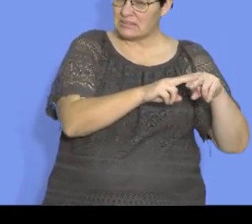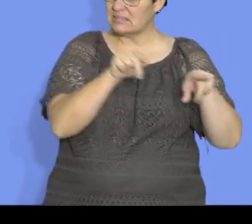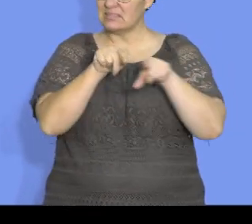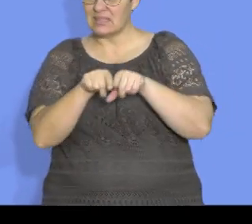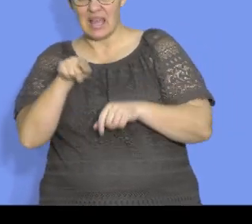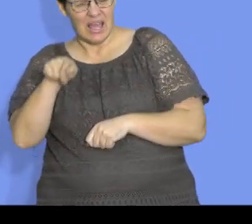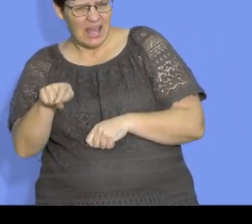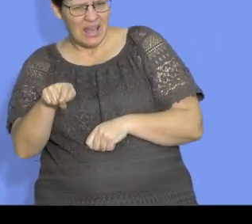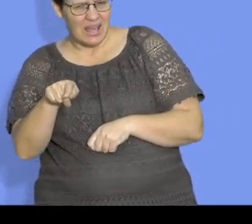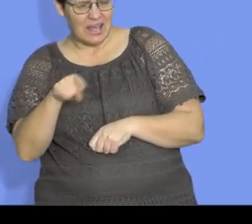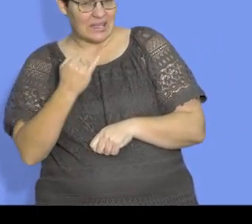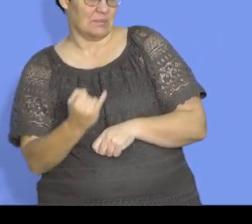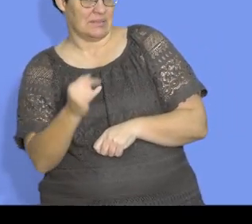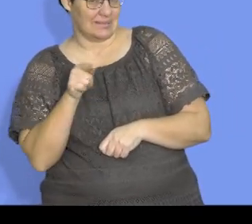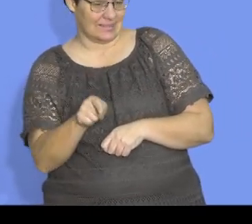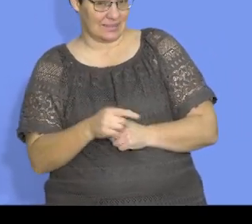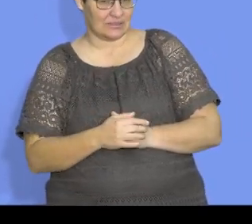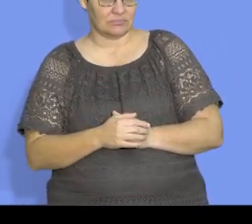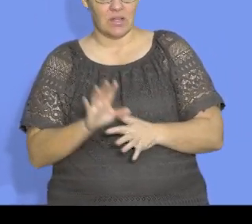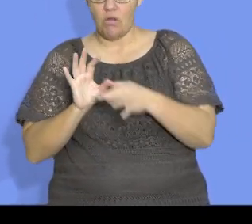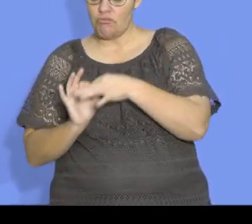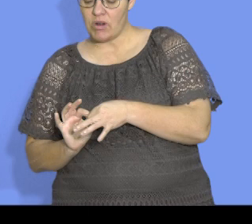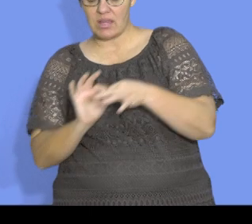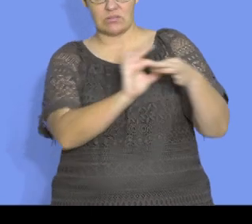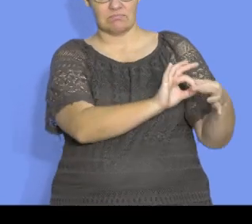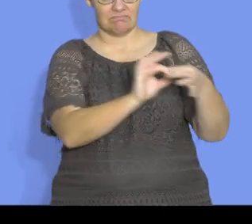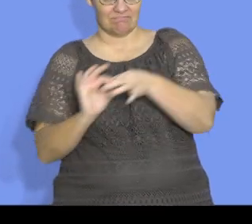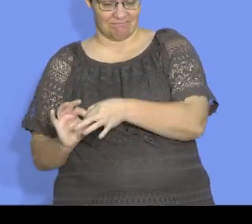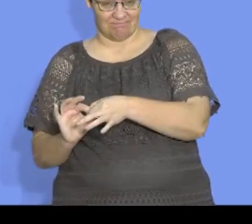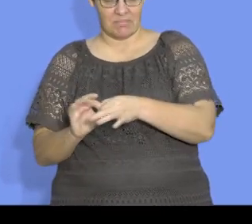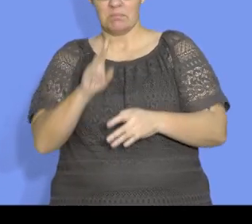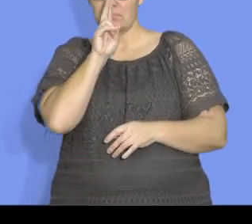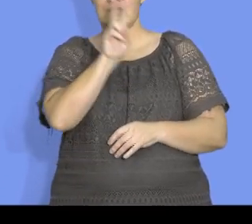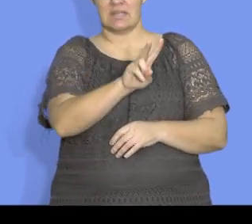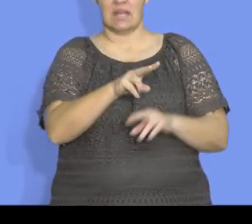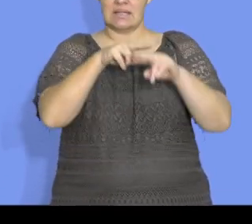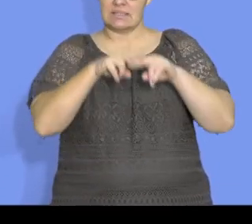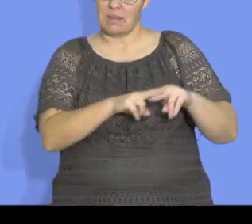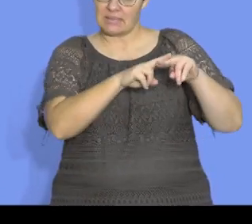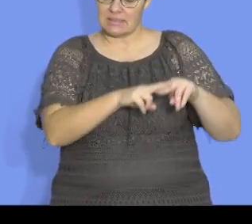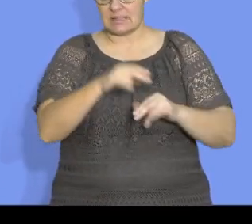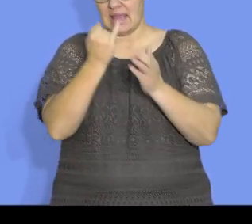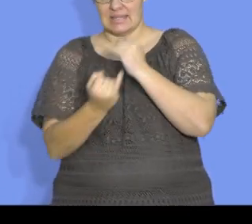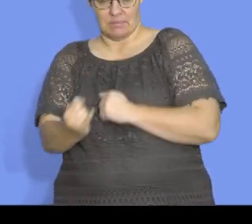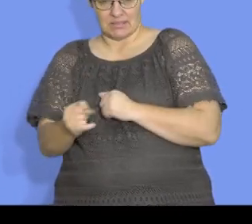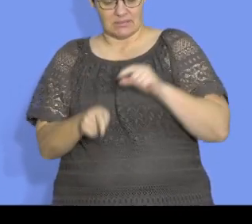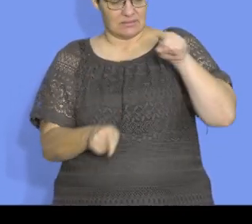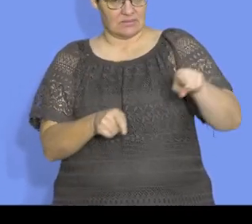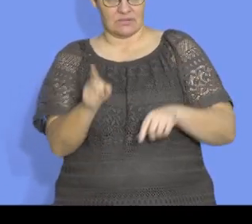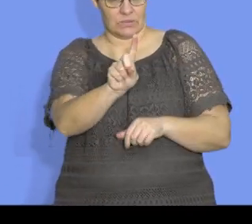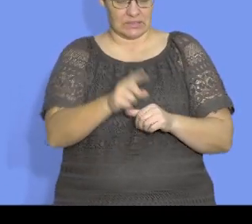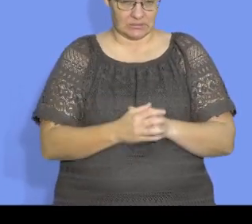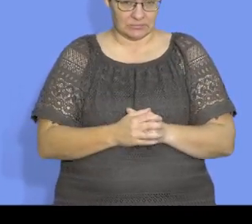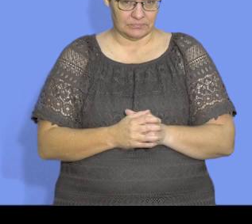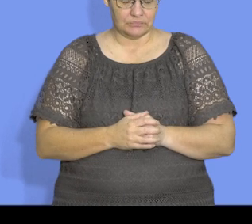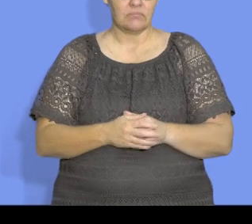So it's very important that we see this relationship from the graph of what's dependent, what's independent. And the next thing